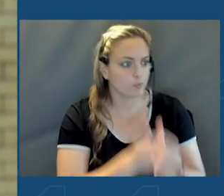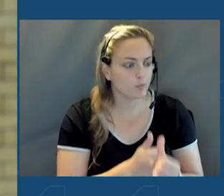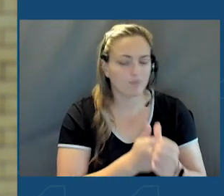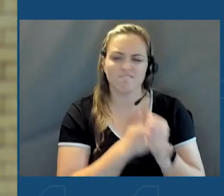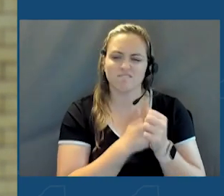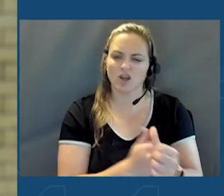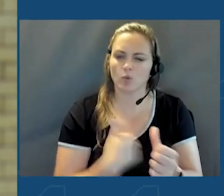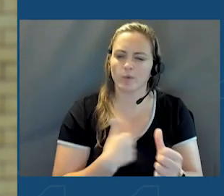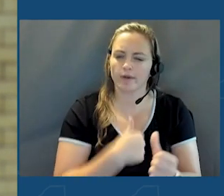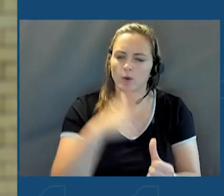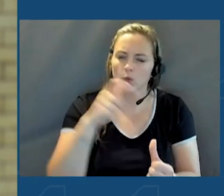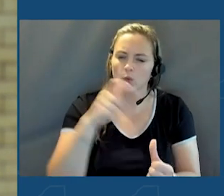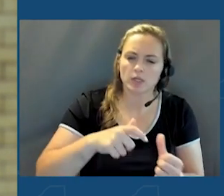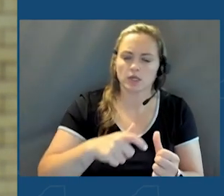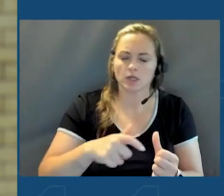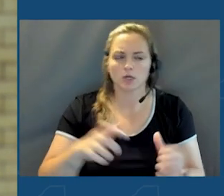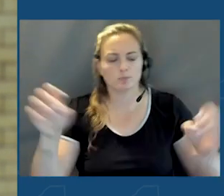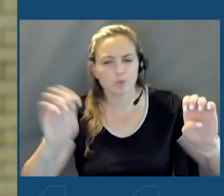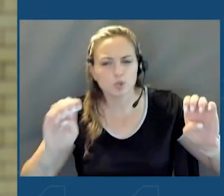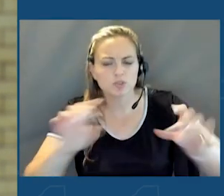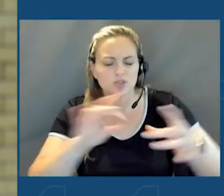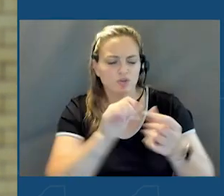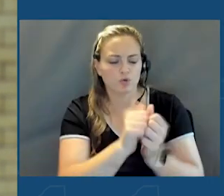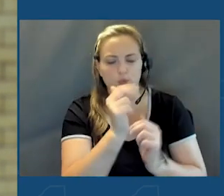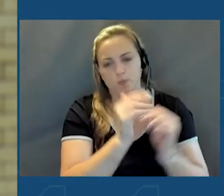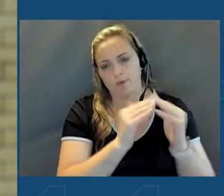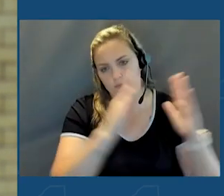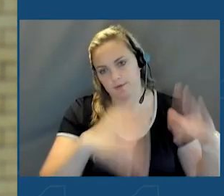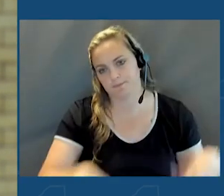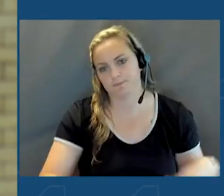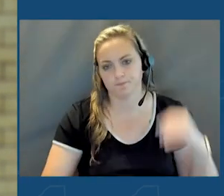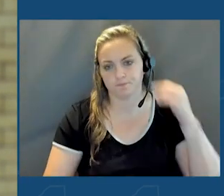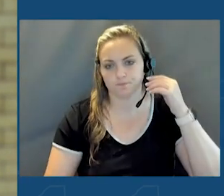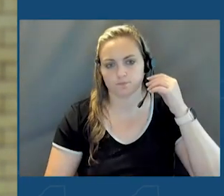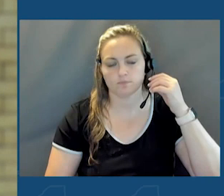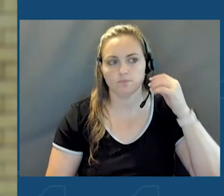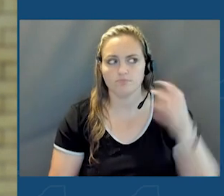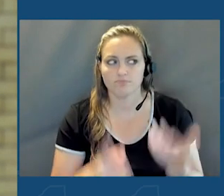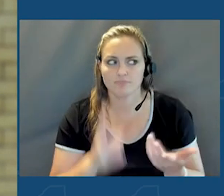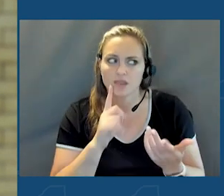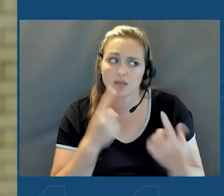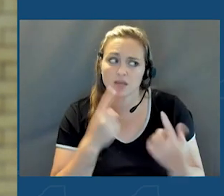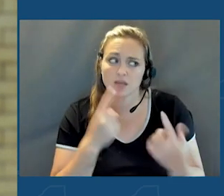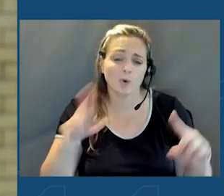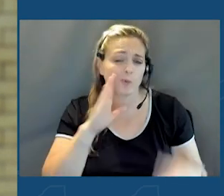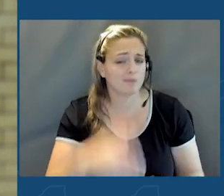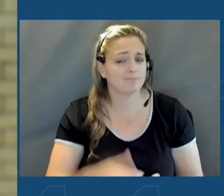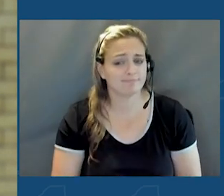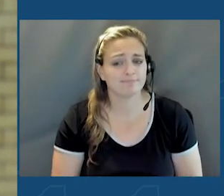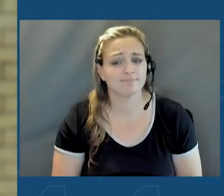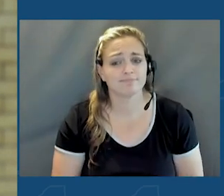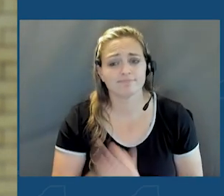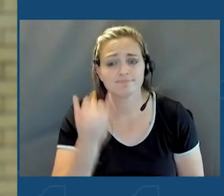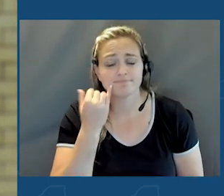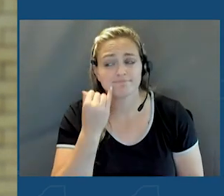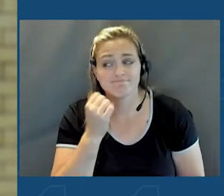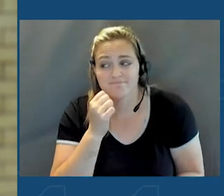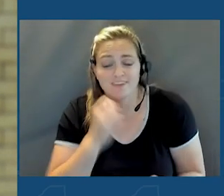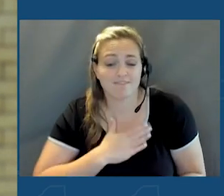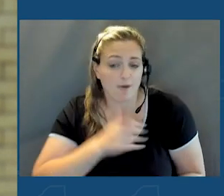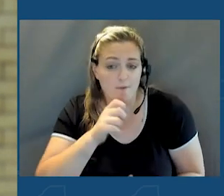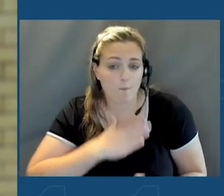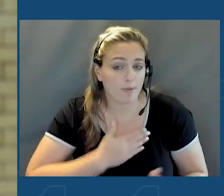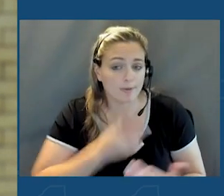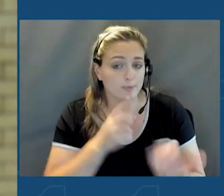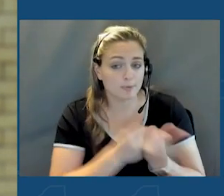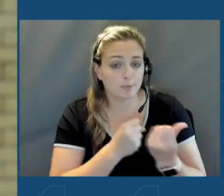our need, our sense of urgency around building housing. I think that's going to work. And if you don't support more housing, you're